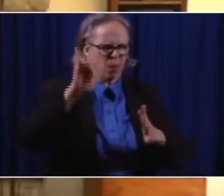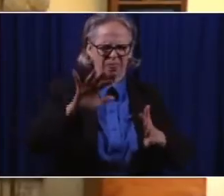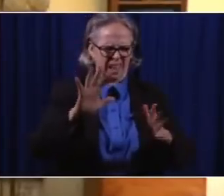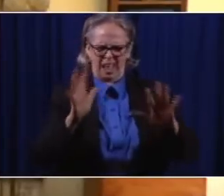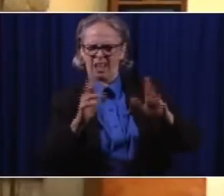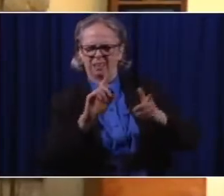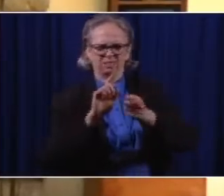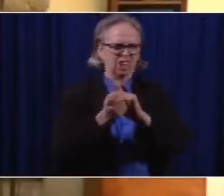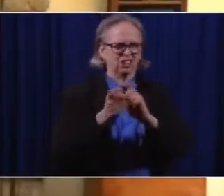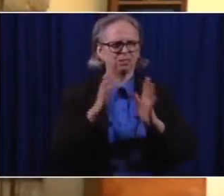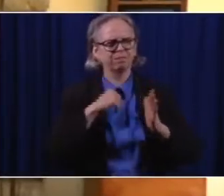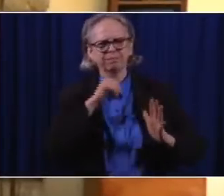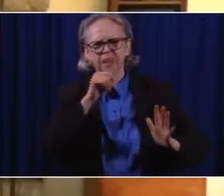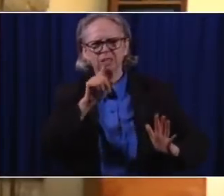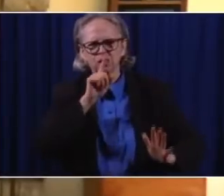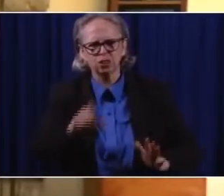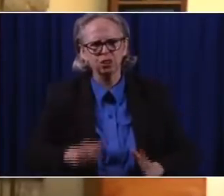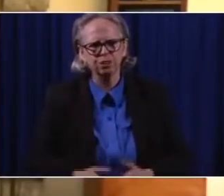Oh.